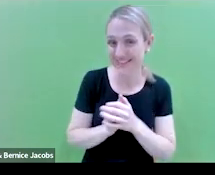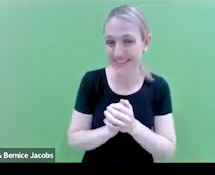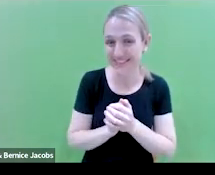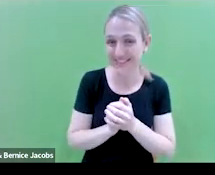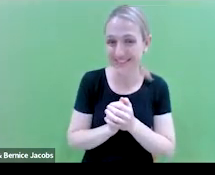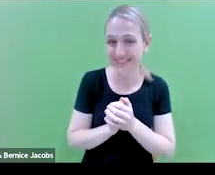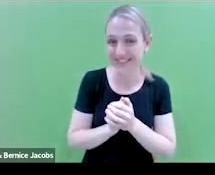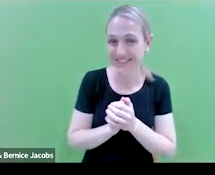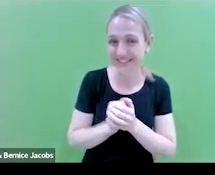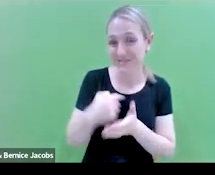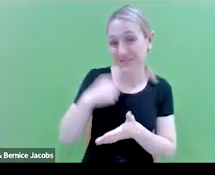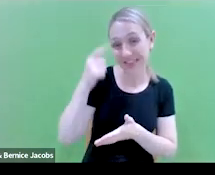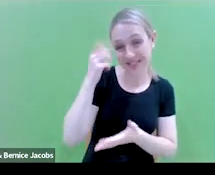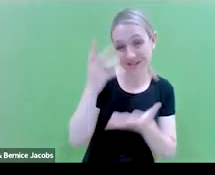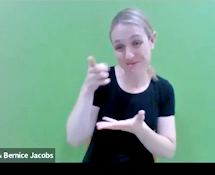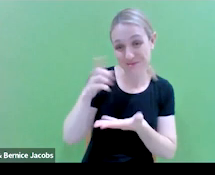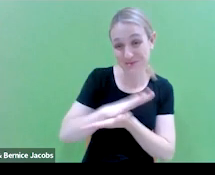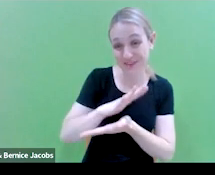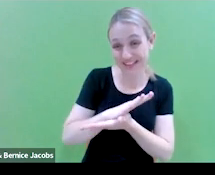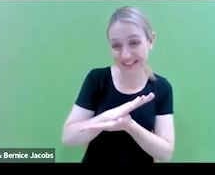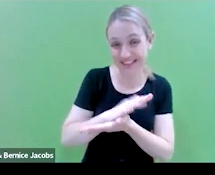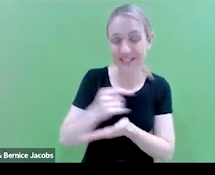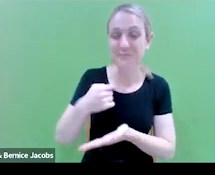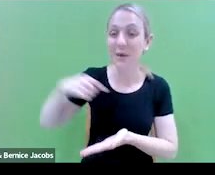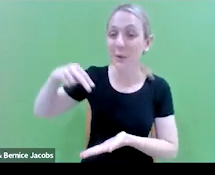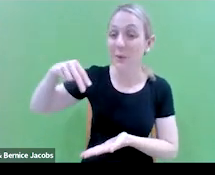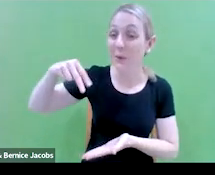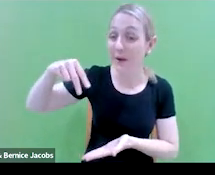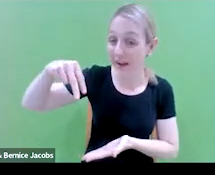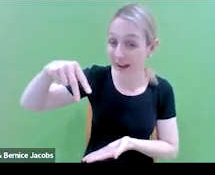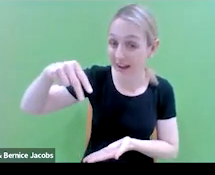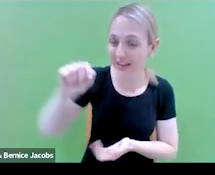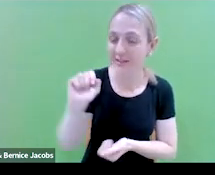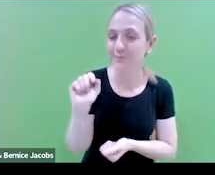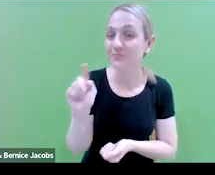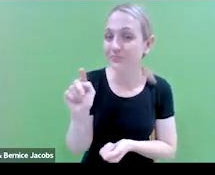I think you might appreciate this. I was working at a company, I'm not going to mention their name.